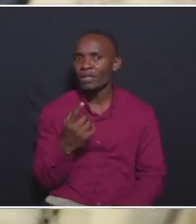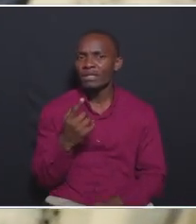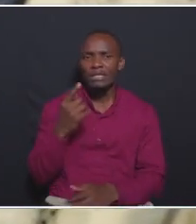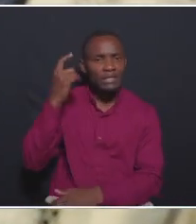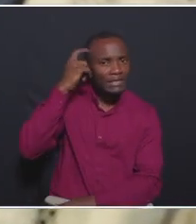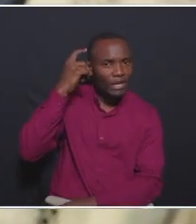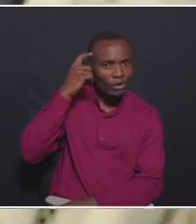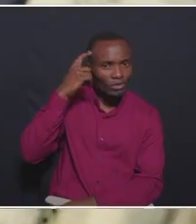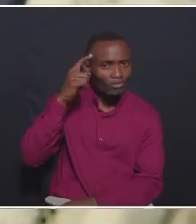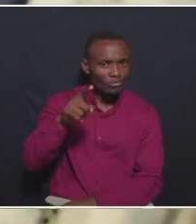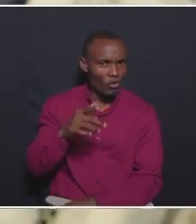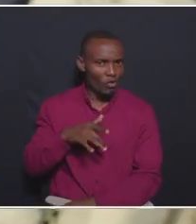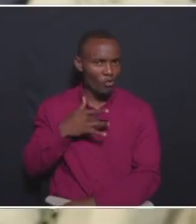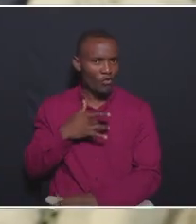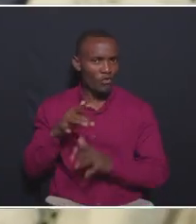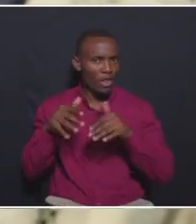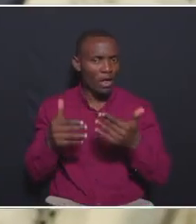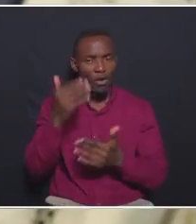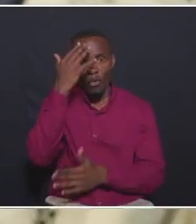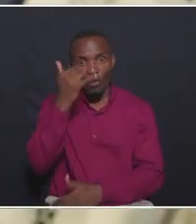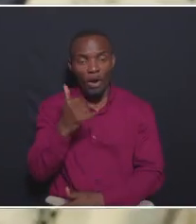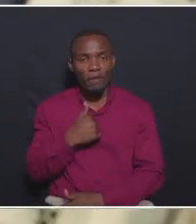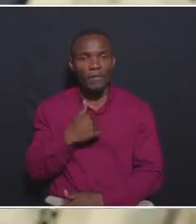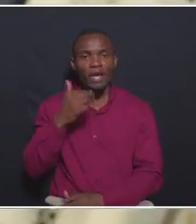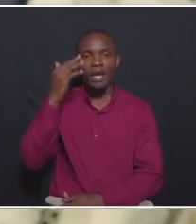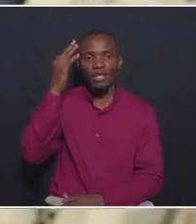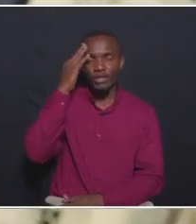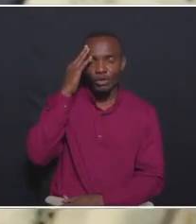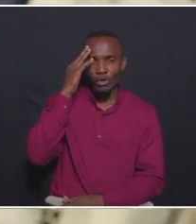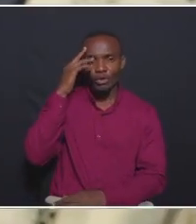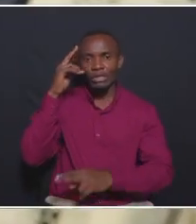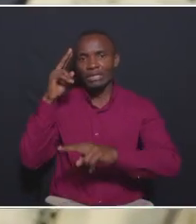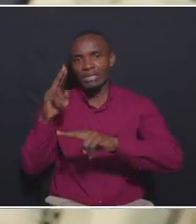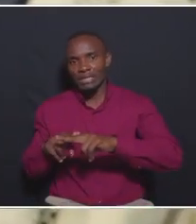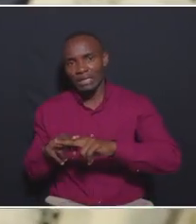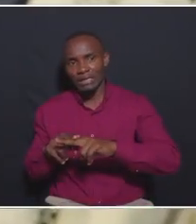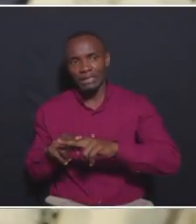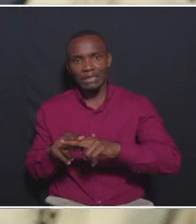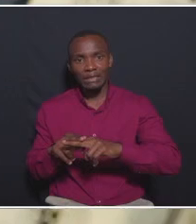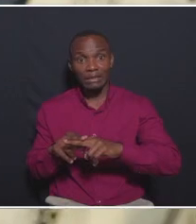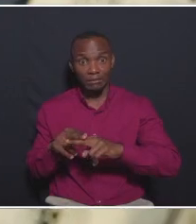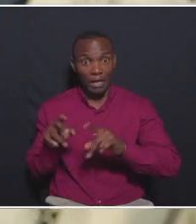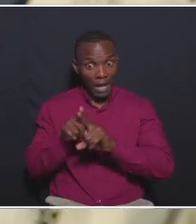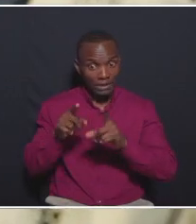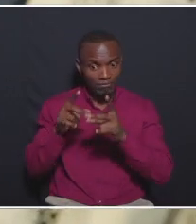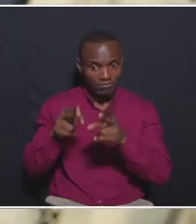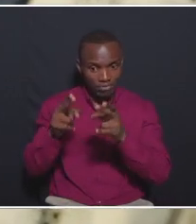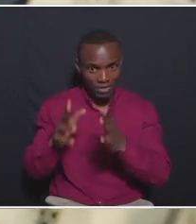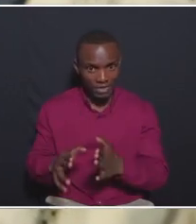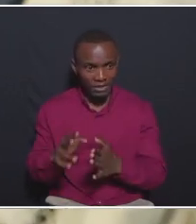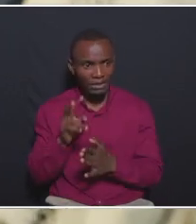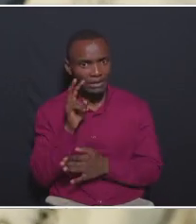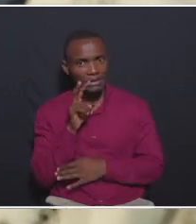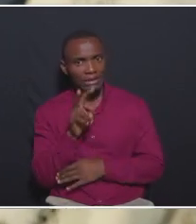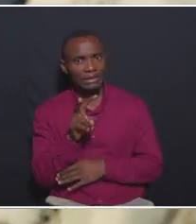psychologically for you? Because I know as an editor sitting down, seeing those kind of events that